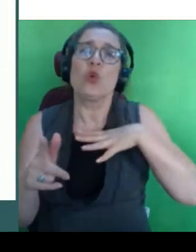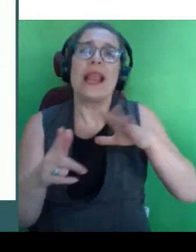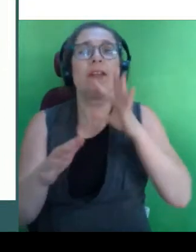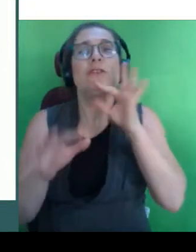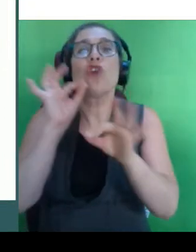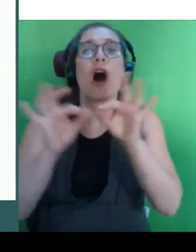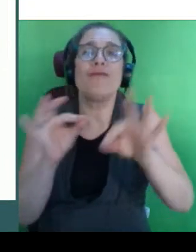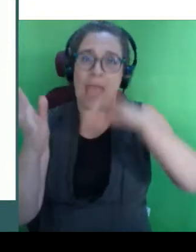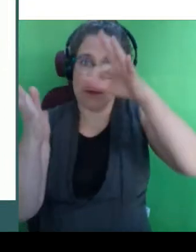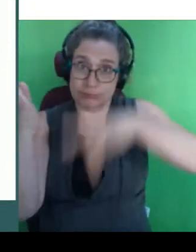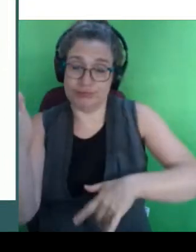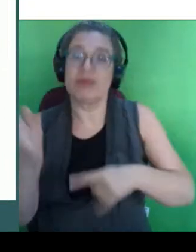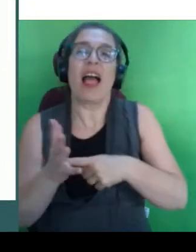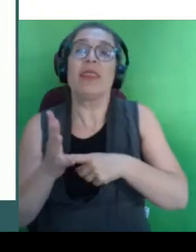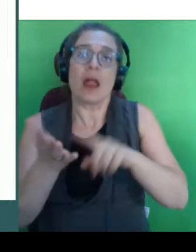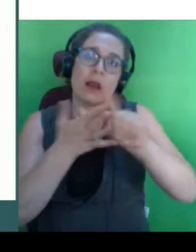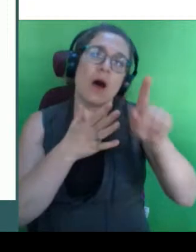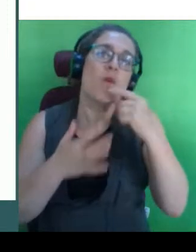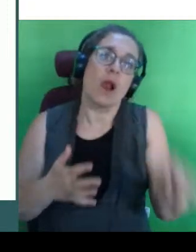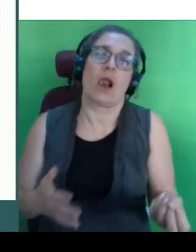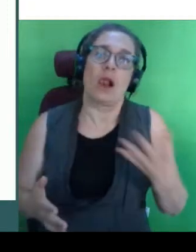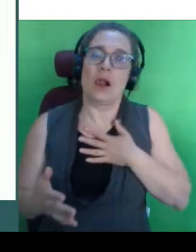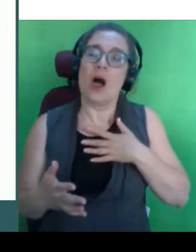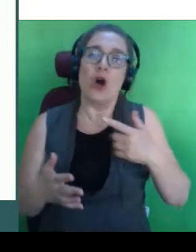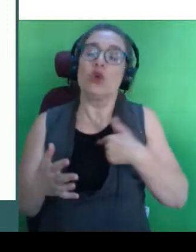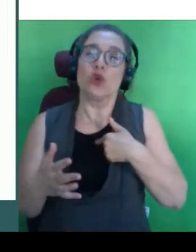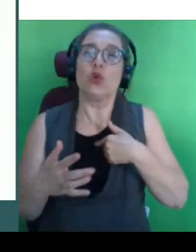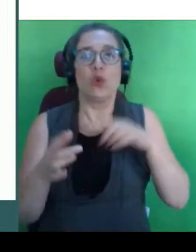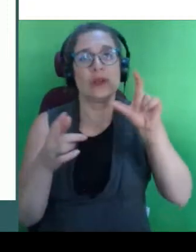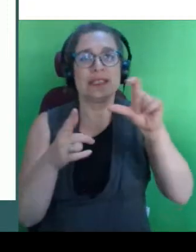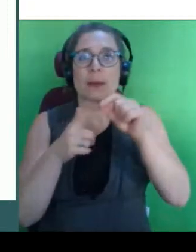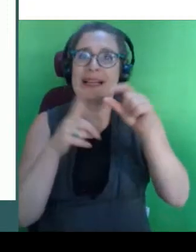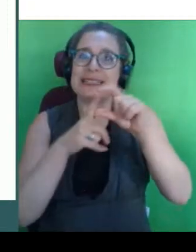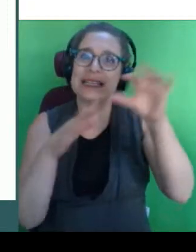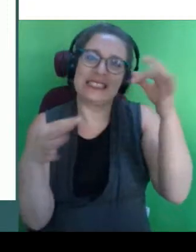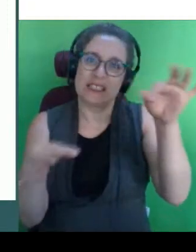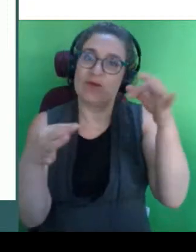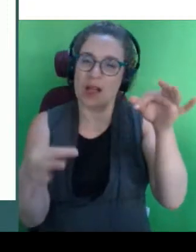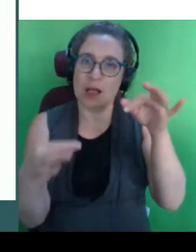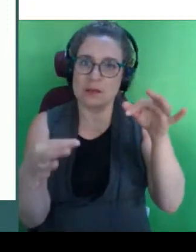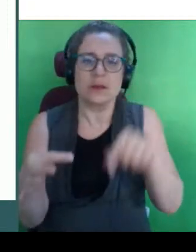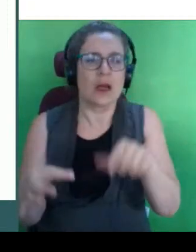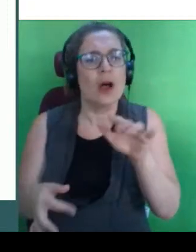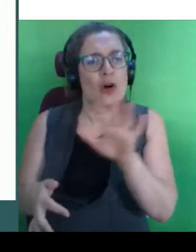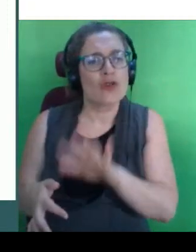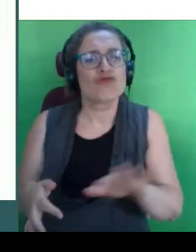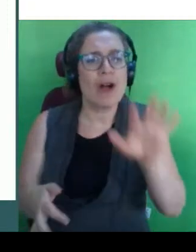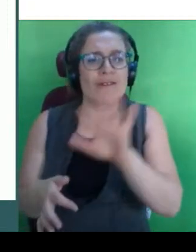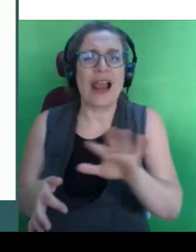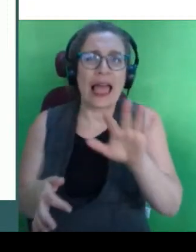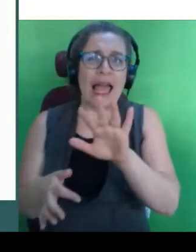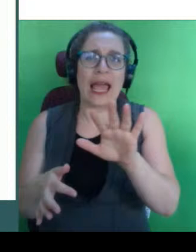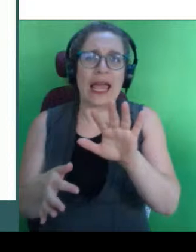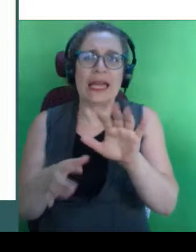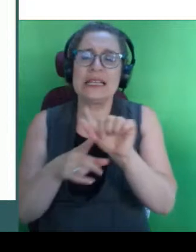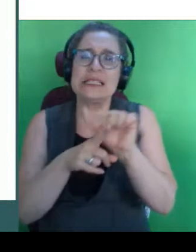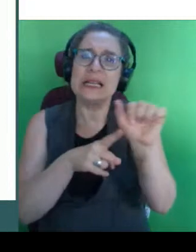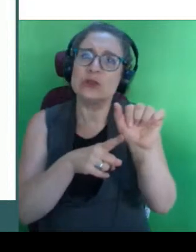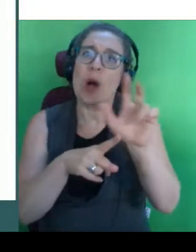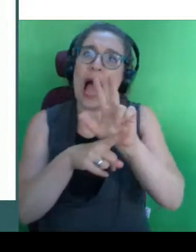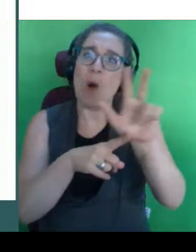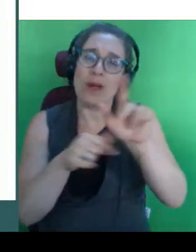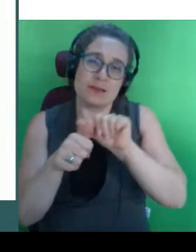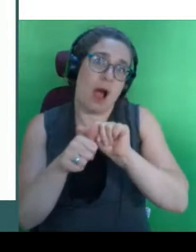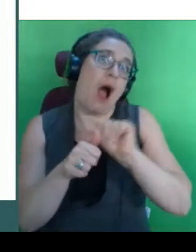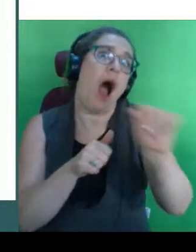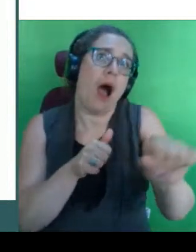claim your points, and then we'll email your CPD certificate roughly kind of 6 to 8 weeks after the event. The webinar will